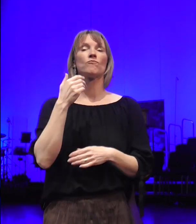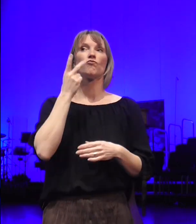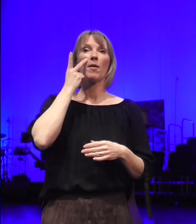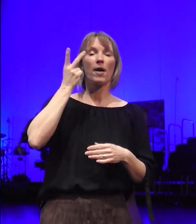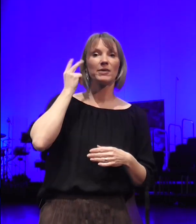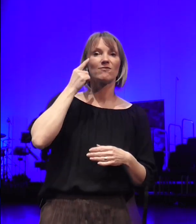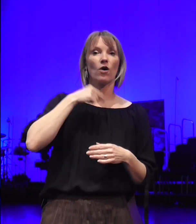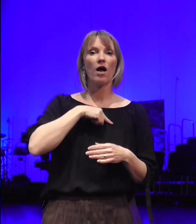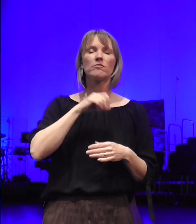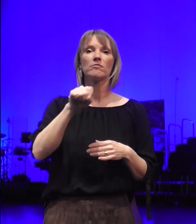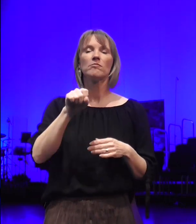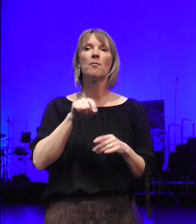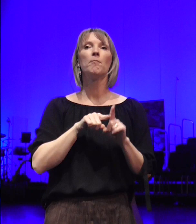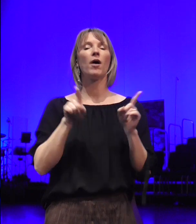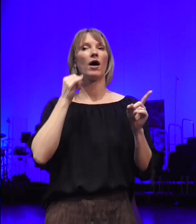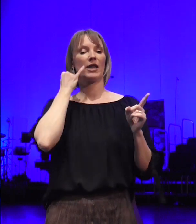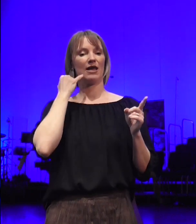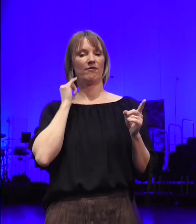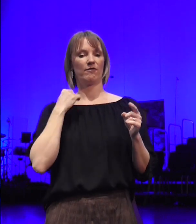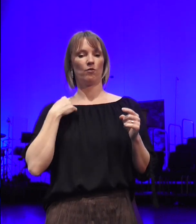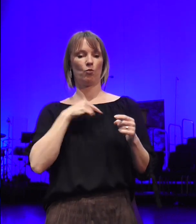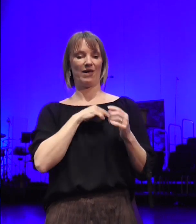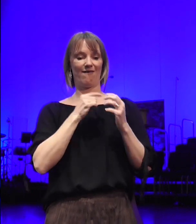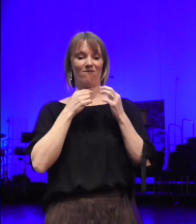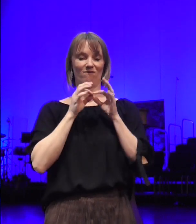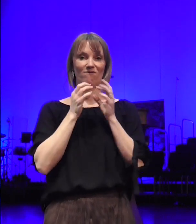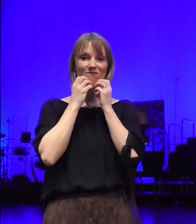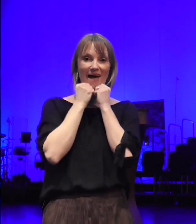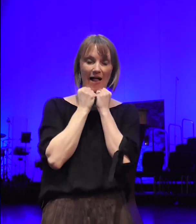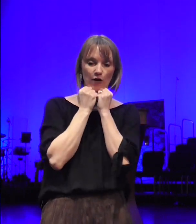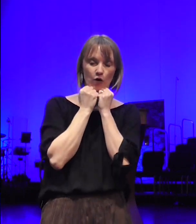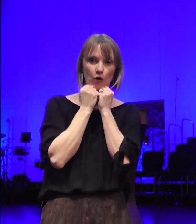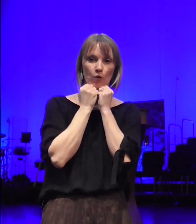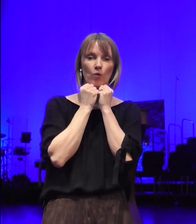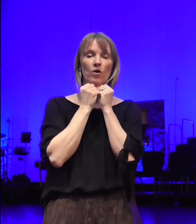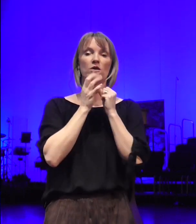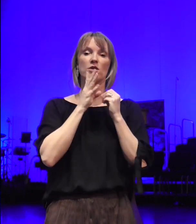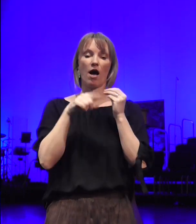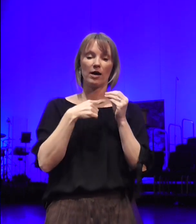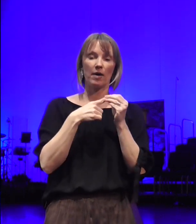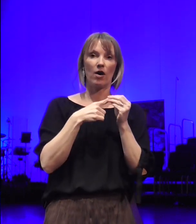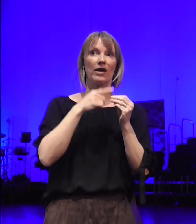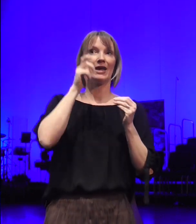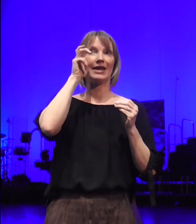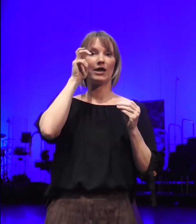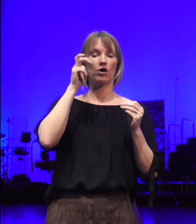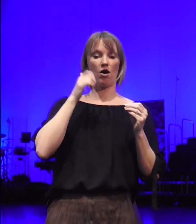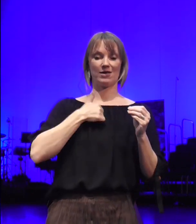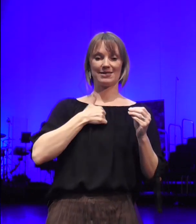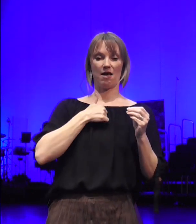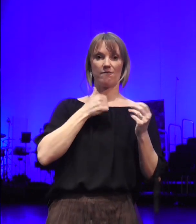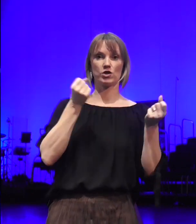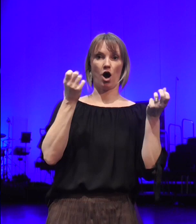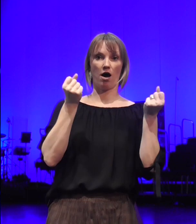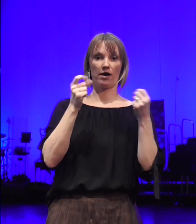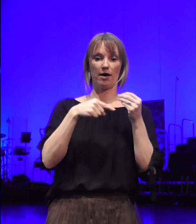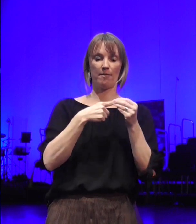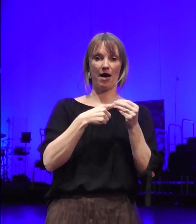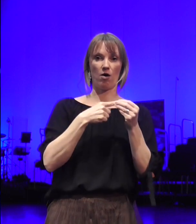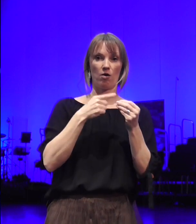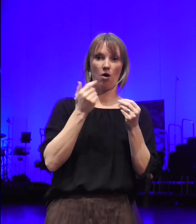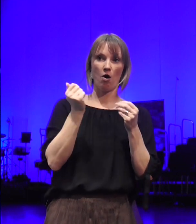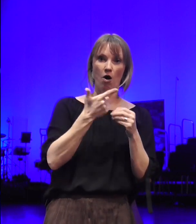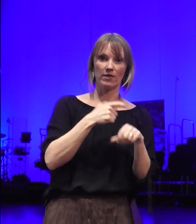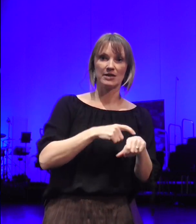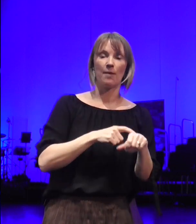us. But if what we value and talk about and hear ourselves talking about to people all the time is how